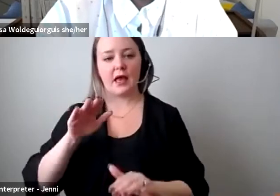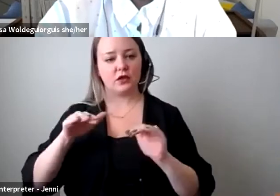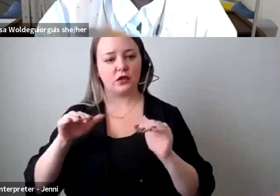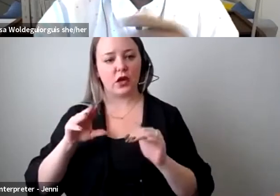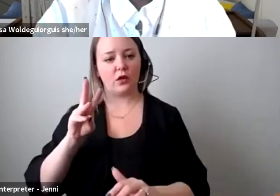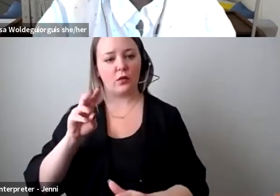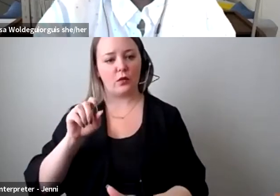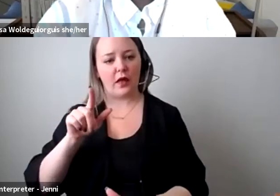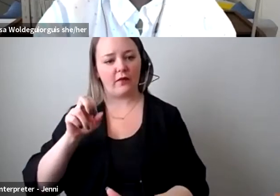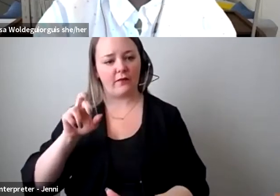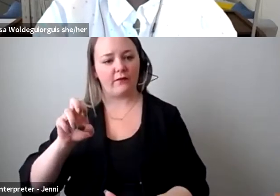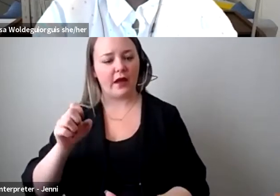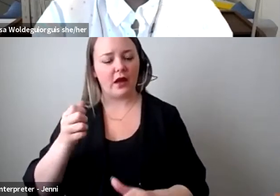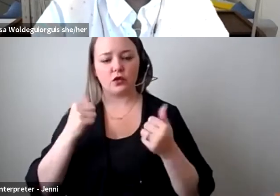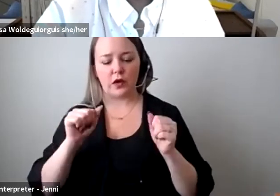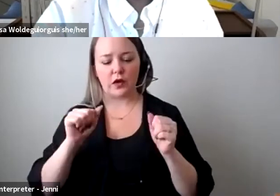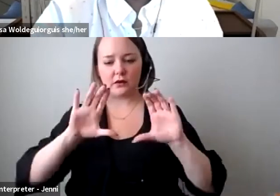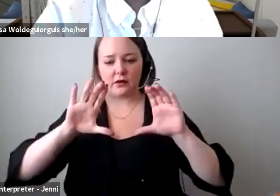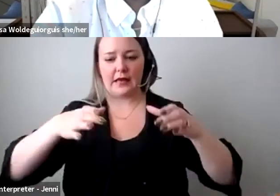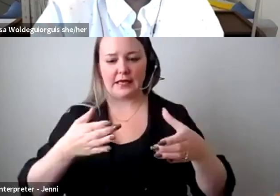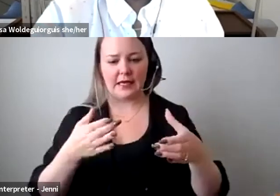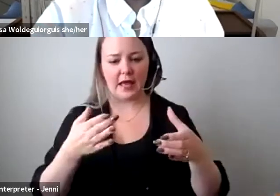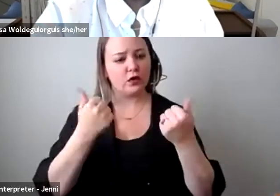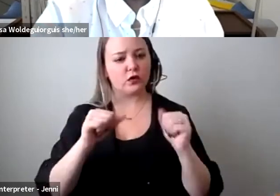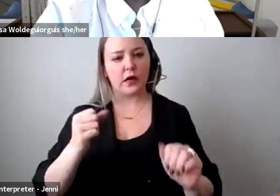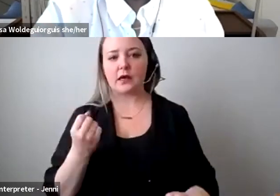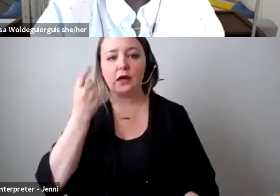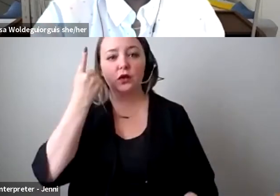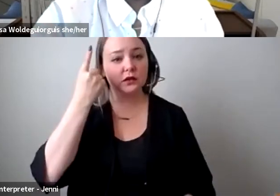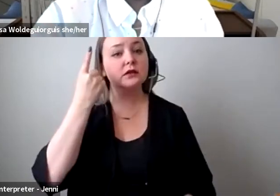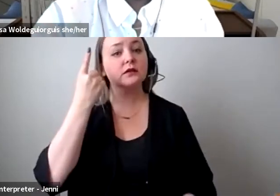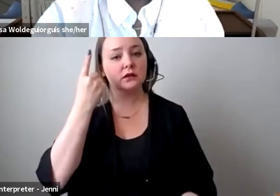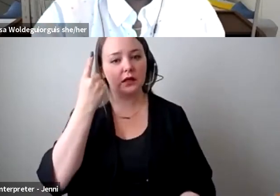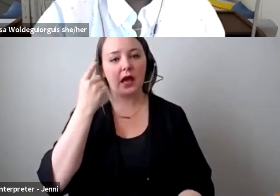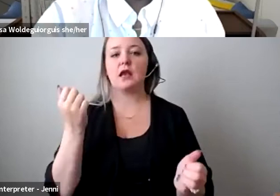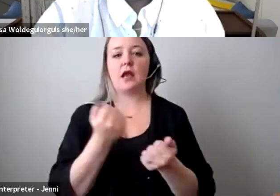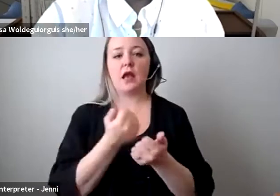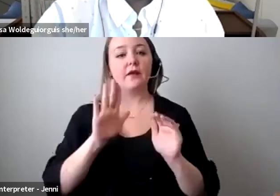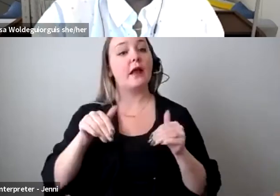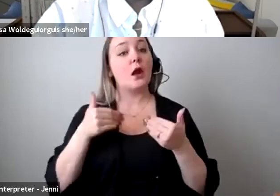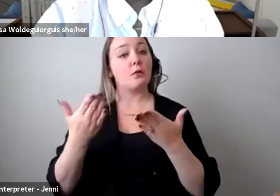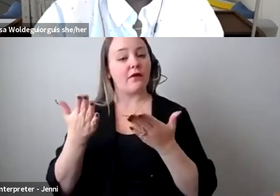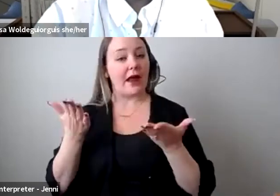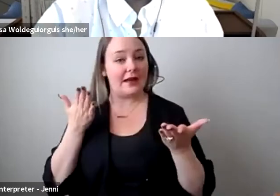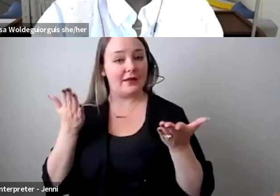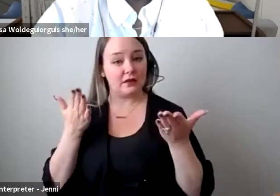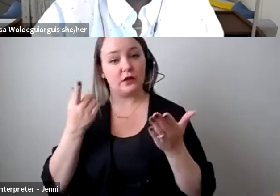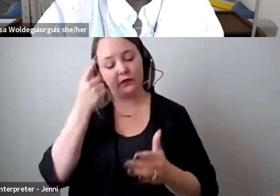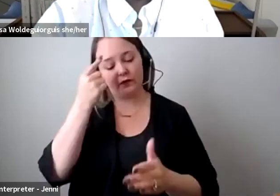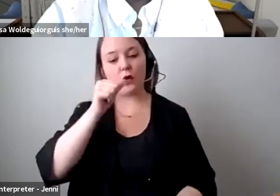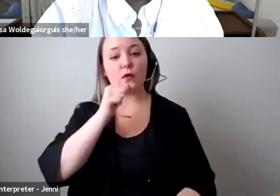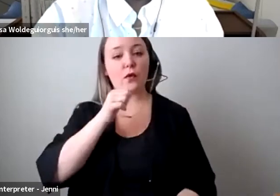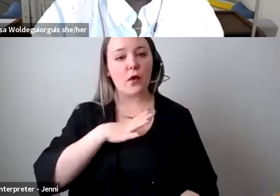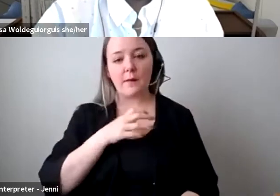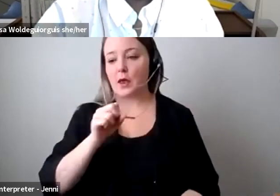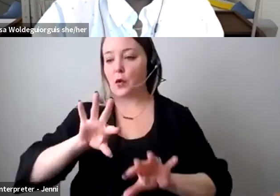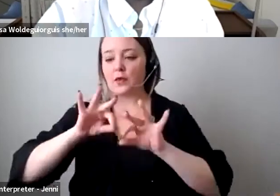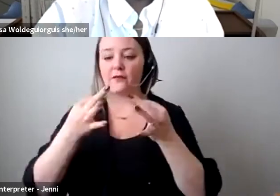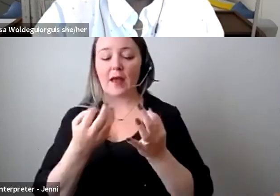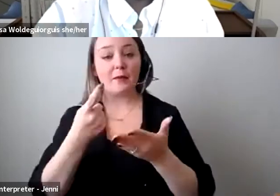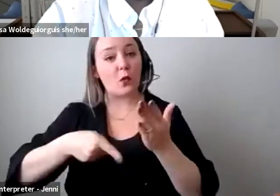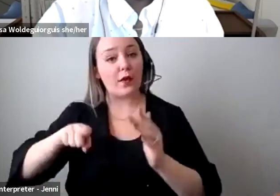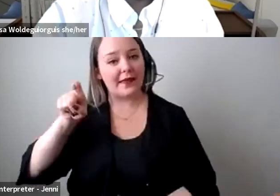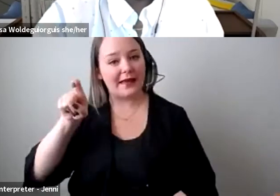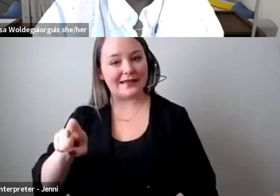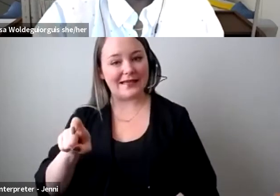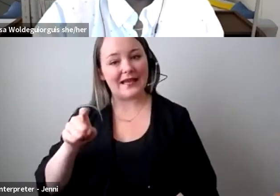them together, getting them to understand the dynamics of domestic violence, providing the services that the woman or the family need to be